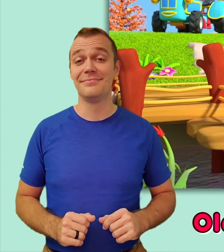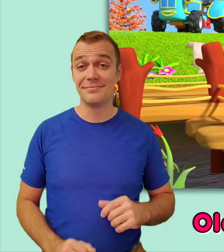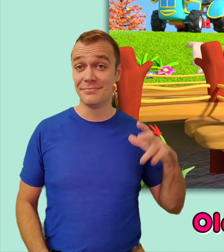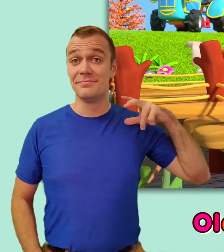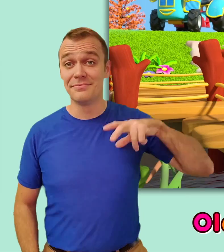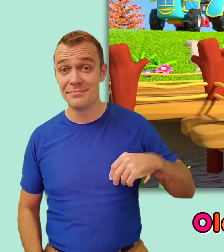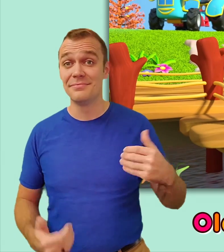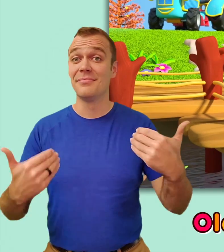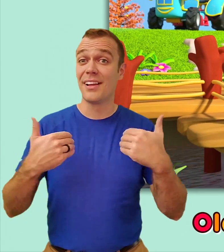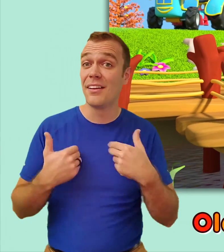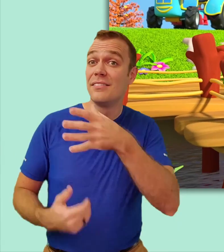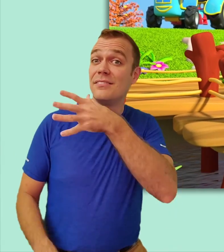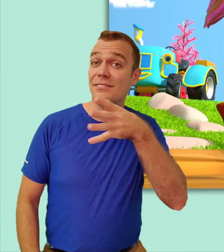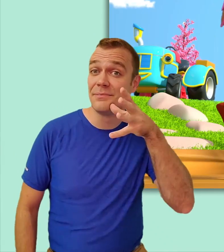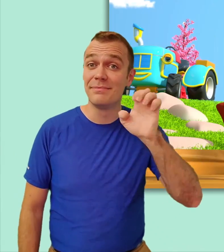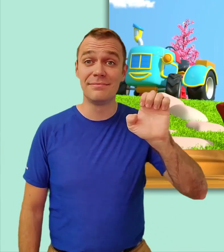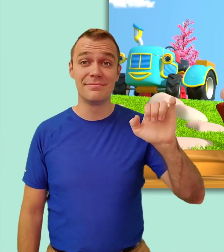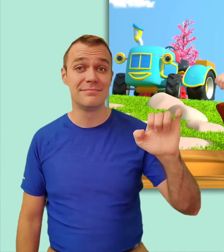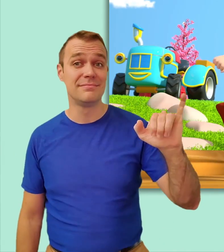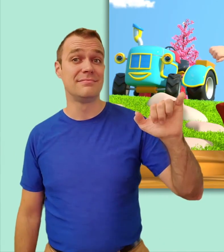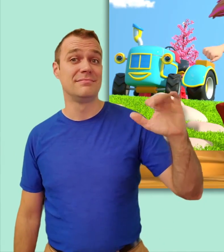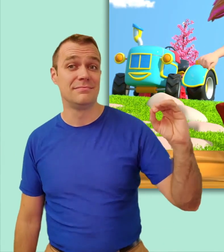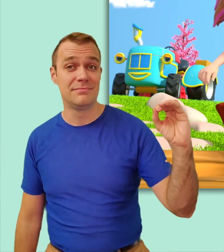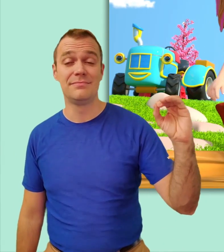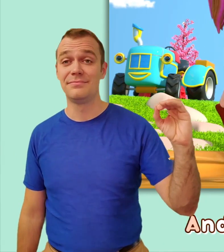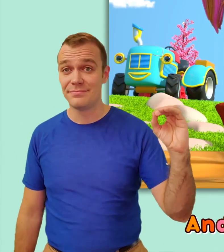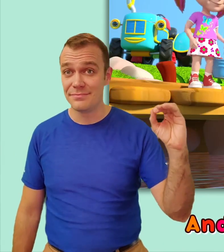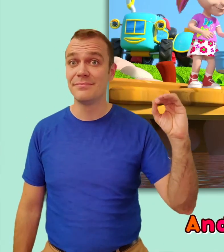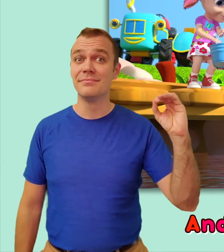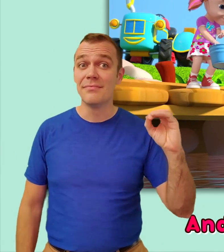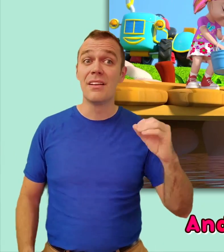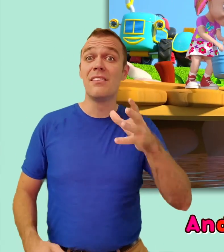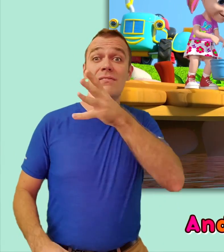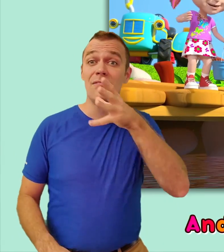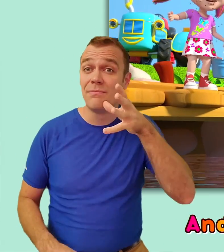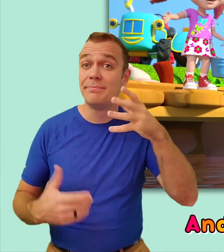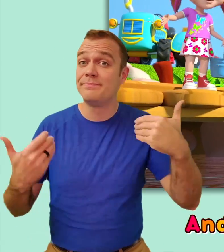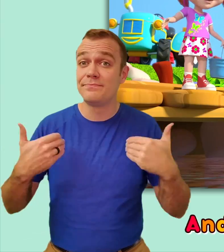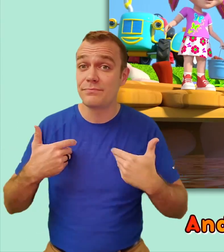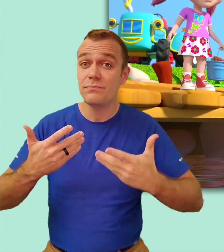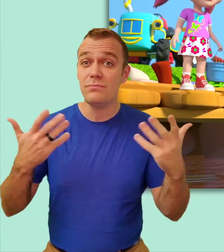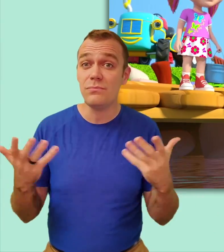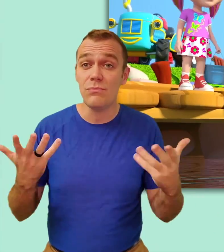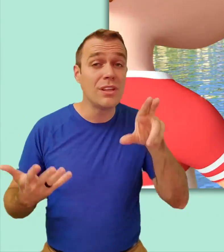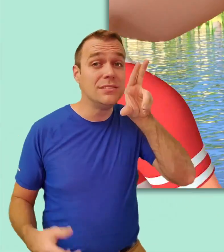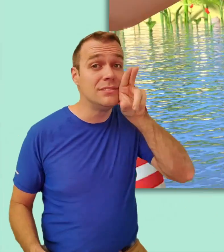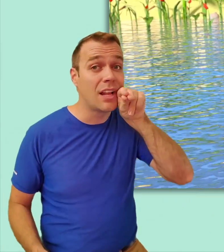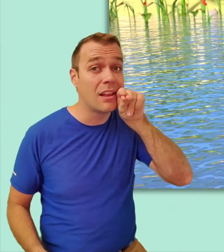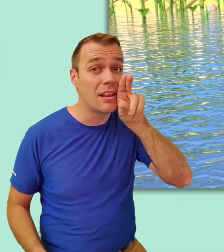Old MacDonald had a farm, E-I-E-I-O. And on his farm he had a duck,